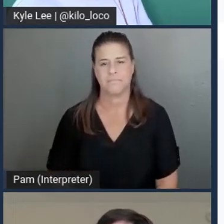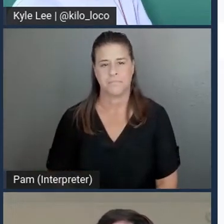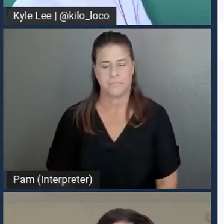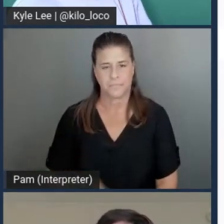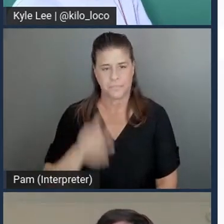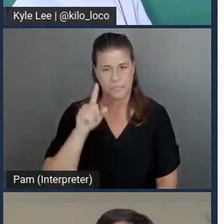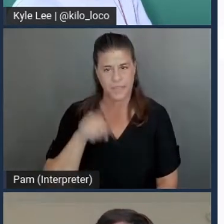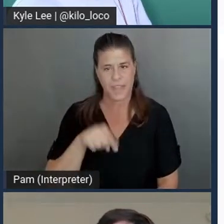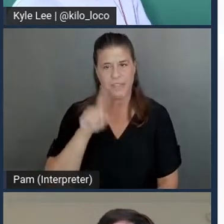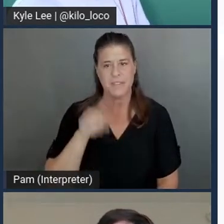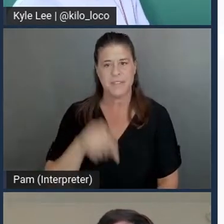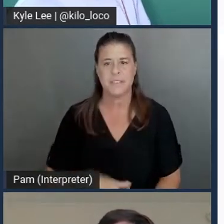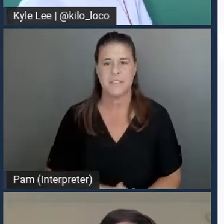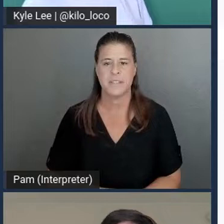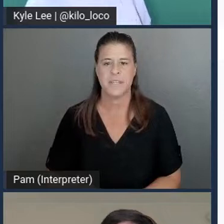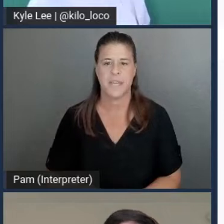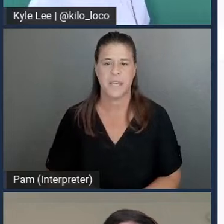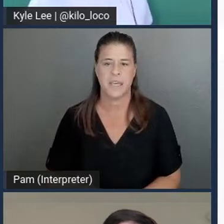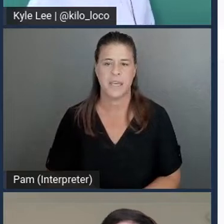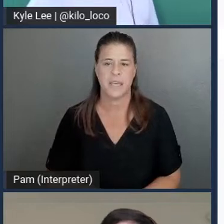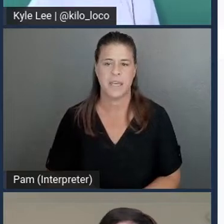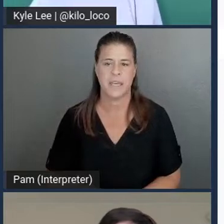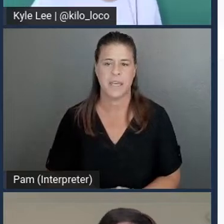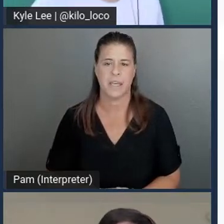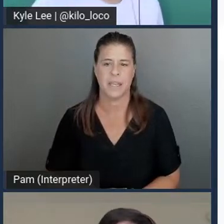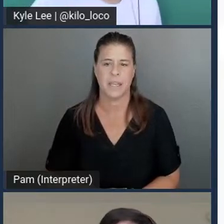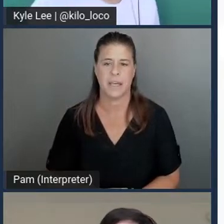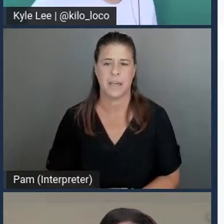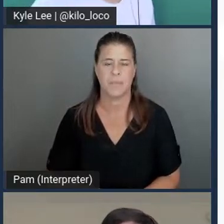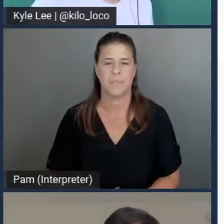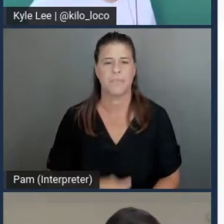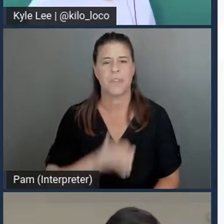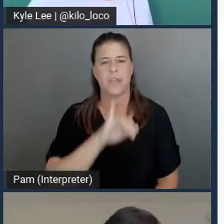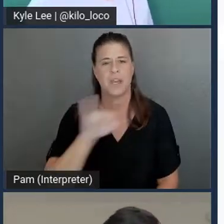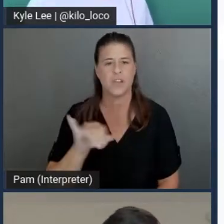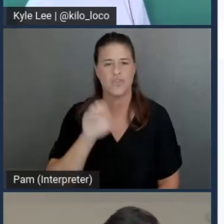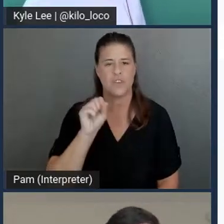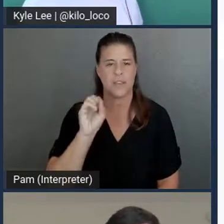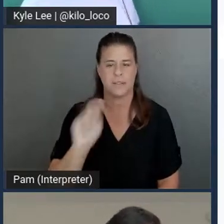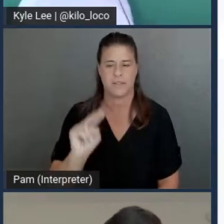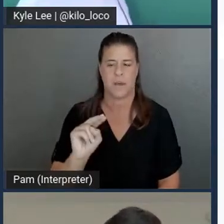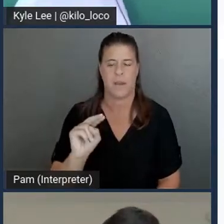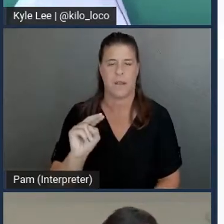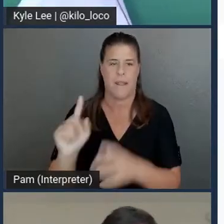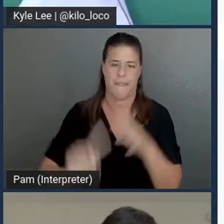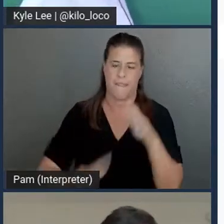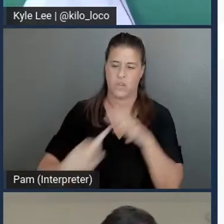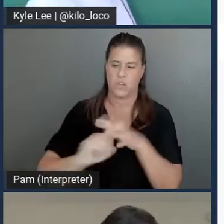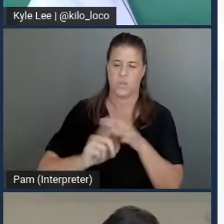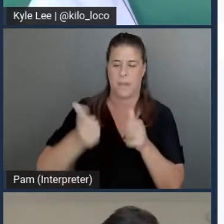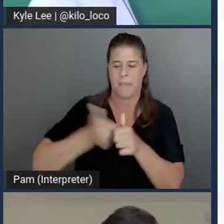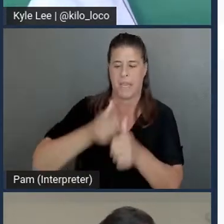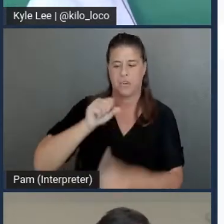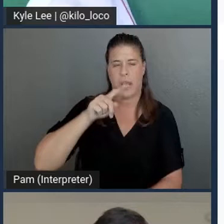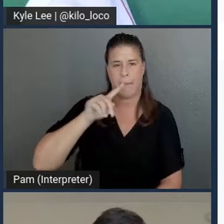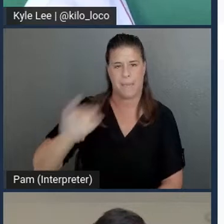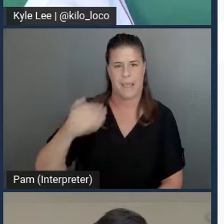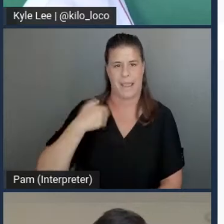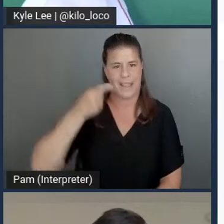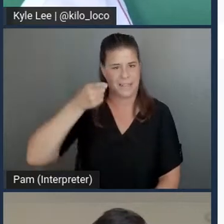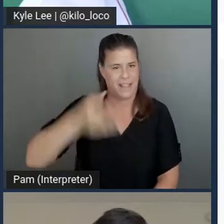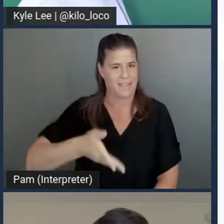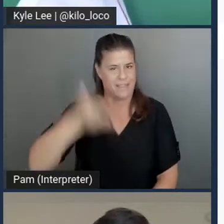is essentially the JSON that comes back from Rekognition, and each API has this,